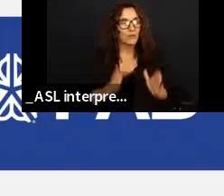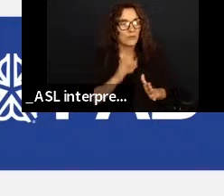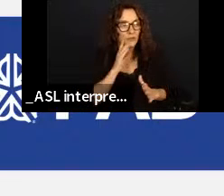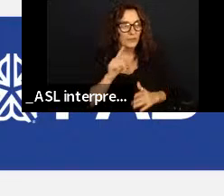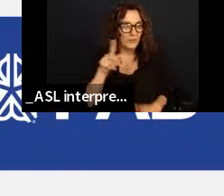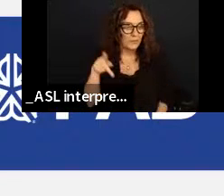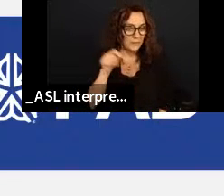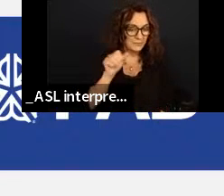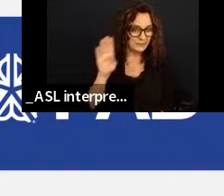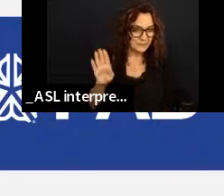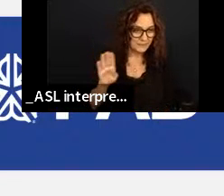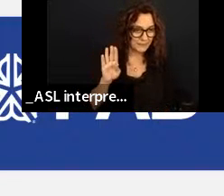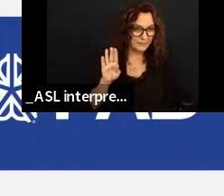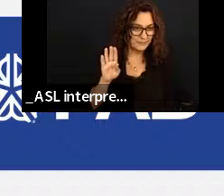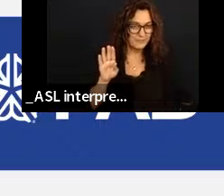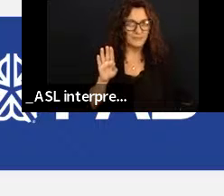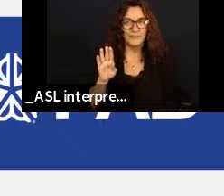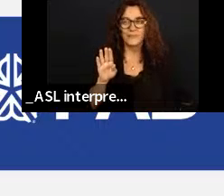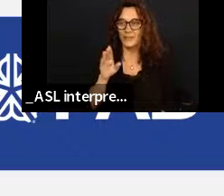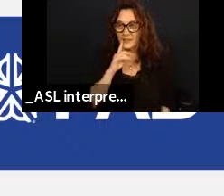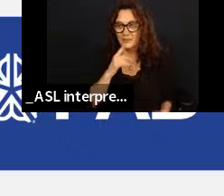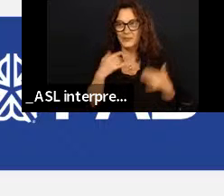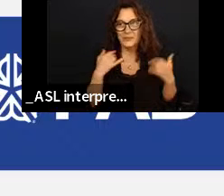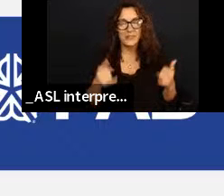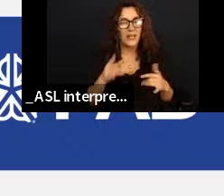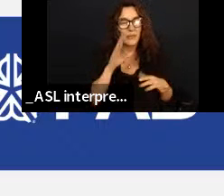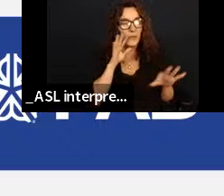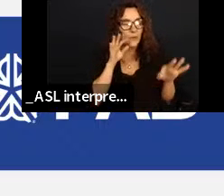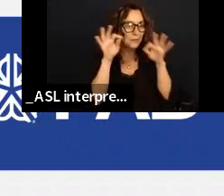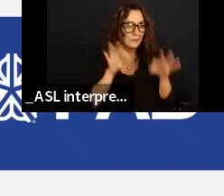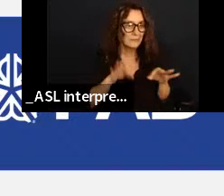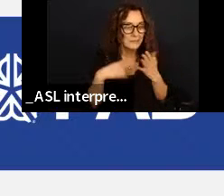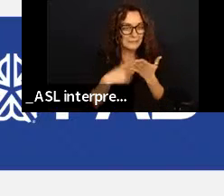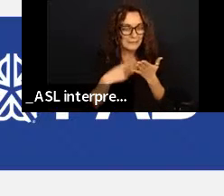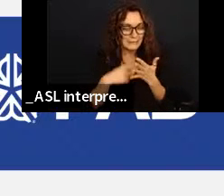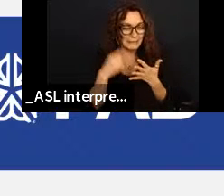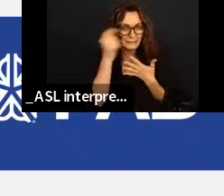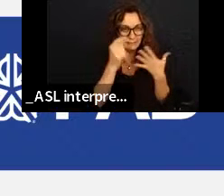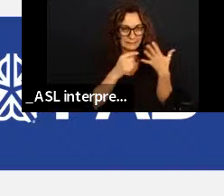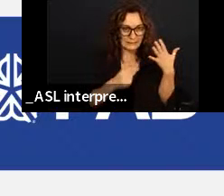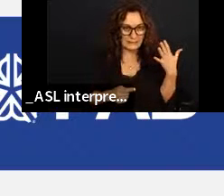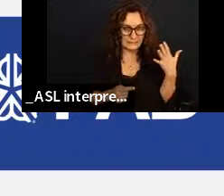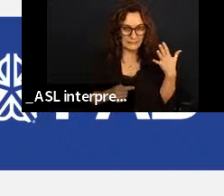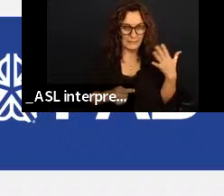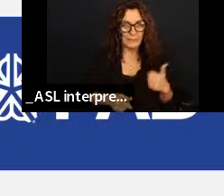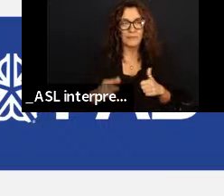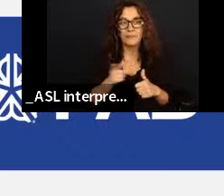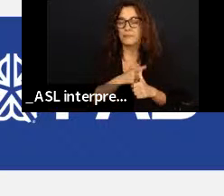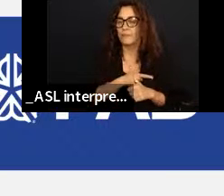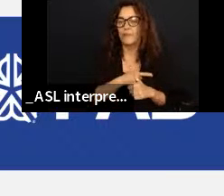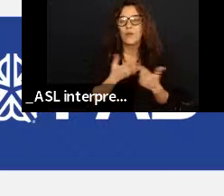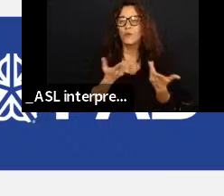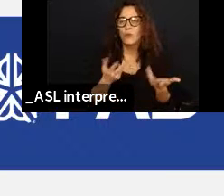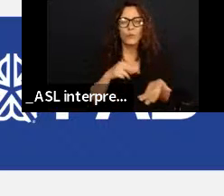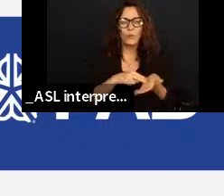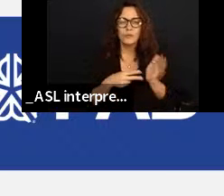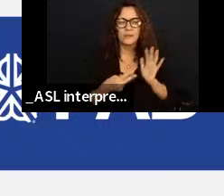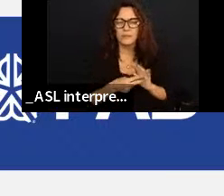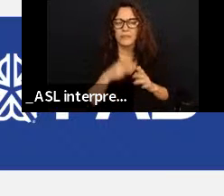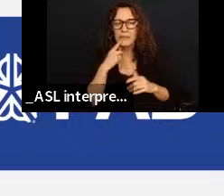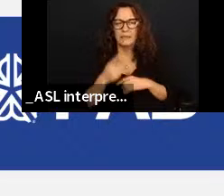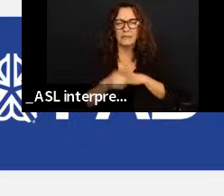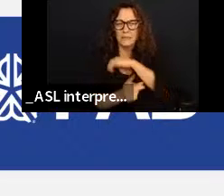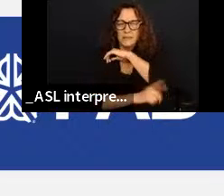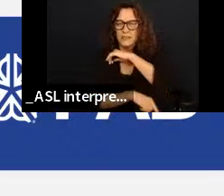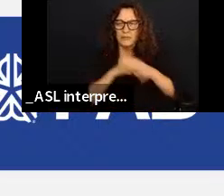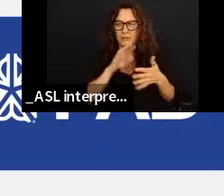PAB. And I just want to go over some of the stuff we'll be discussing tonight. So first for our agenda is what is a